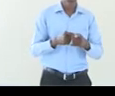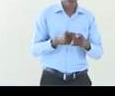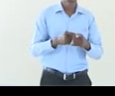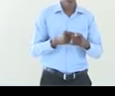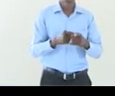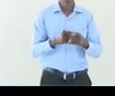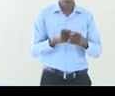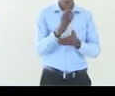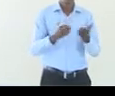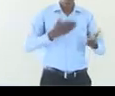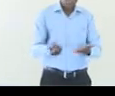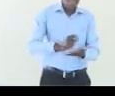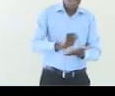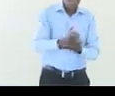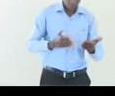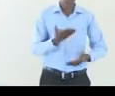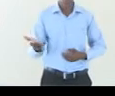get,